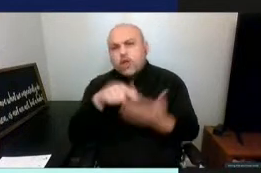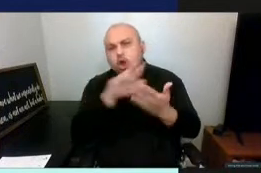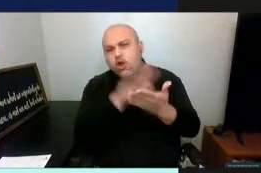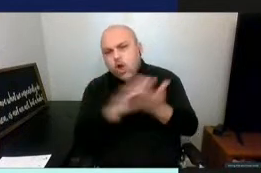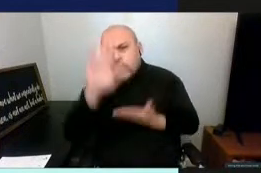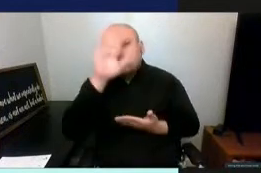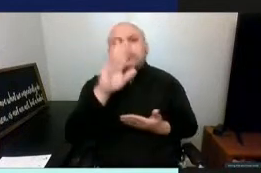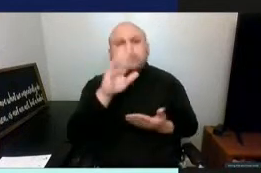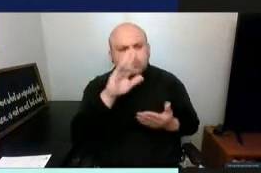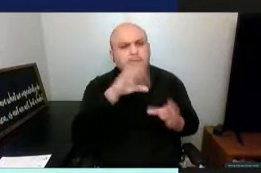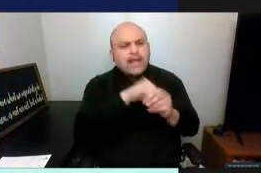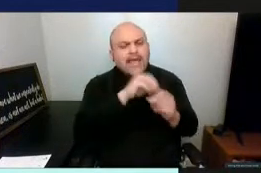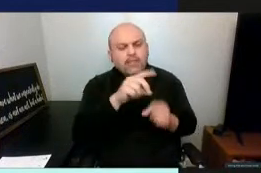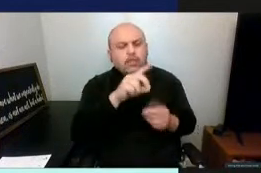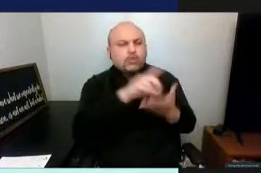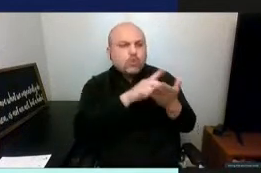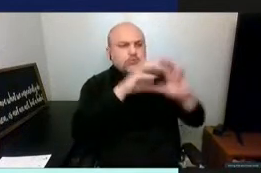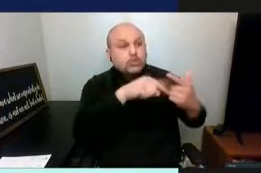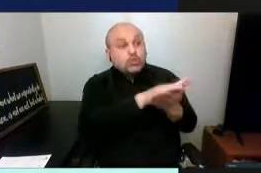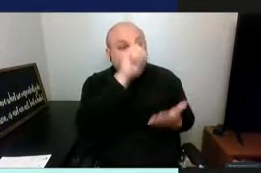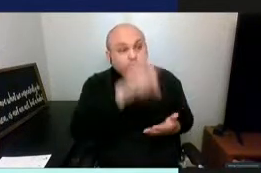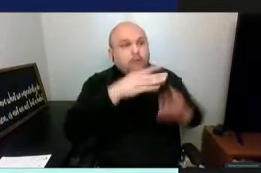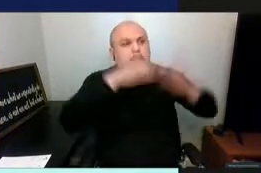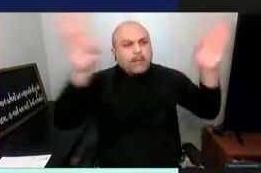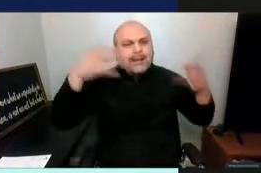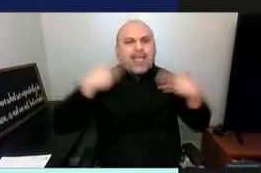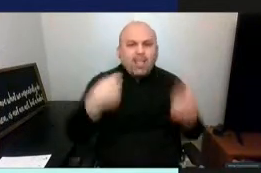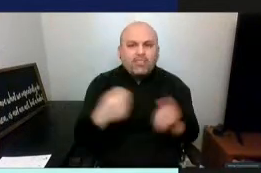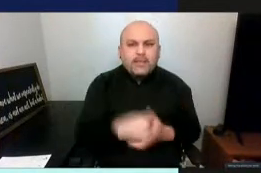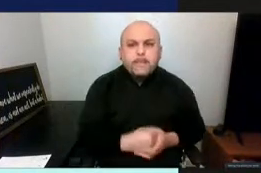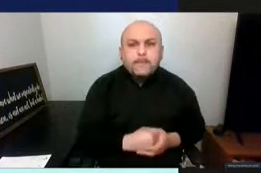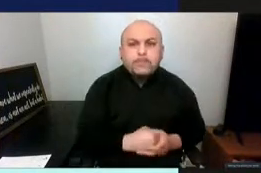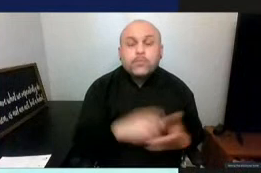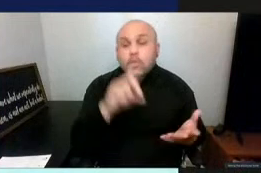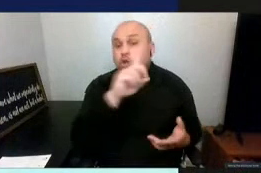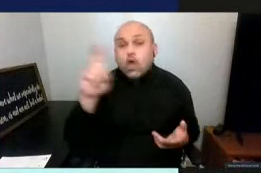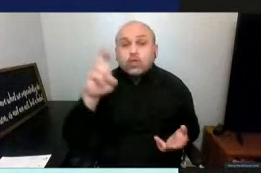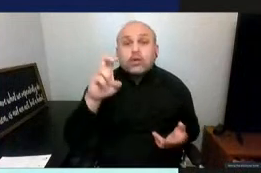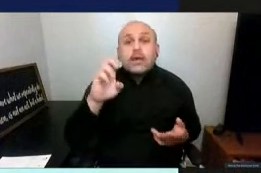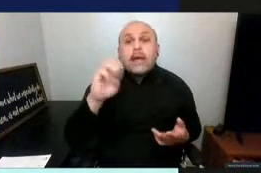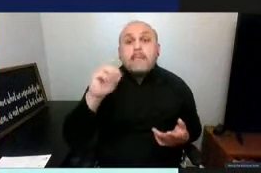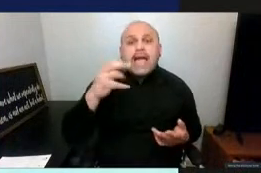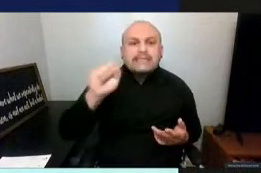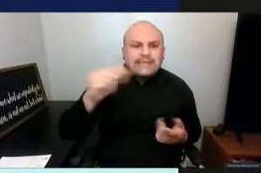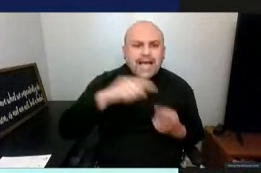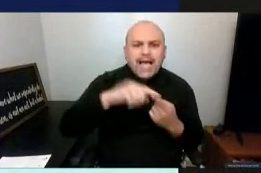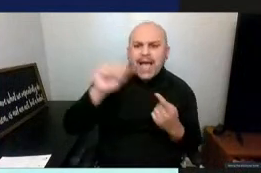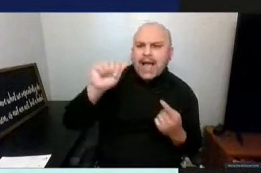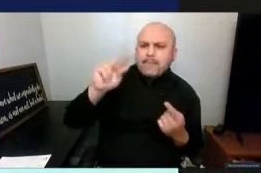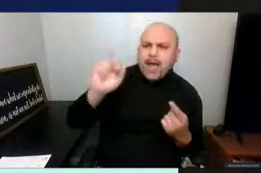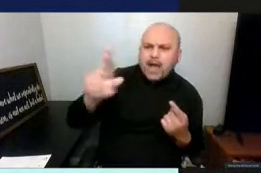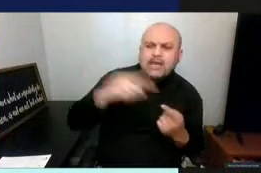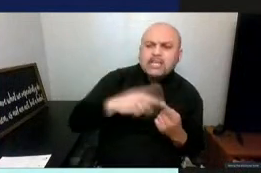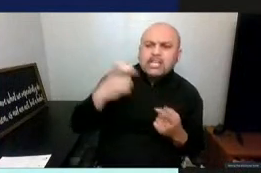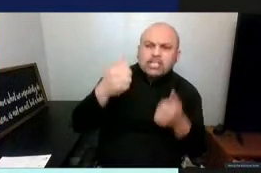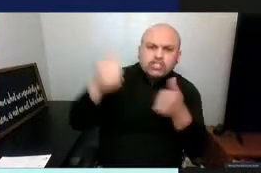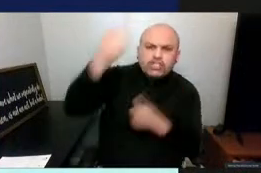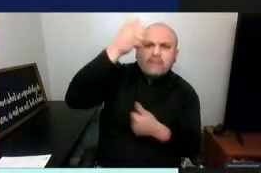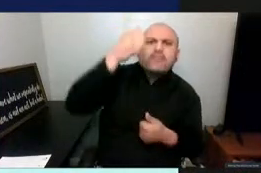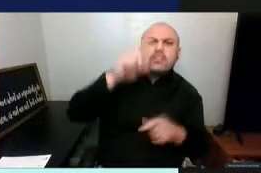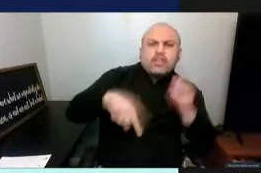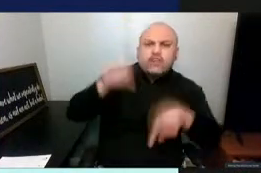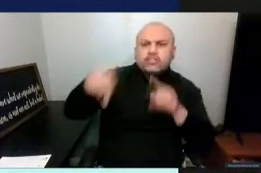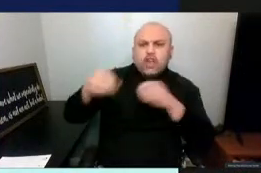Drexel School of Public Health. Dr. Maisa Akbar is Chief Diversity Officer of the American